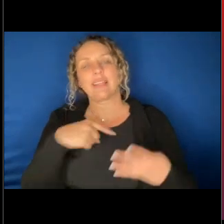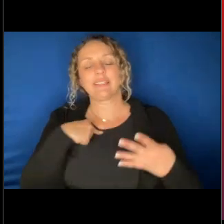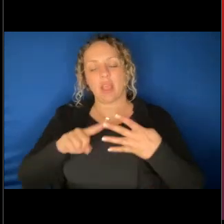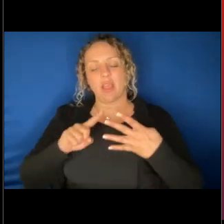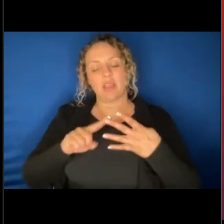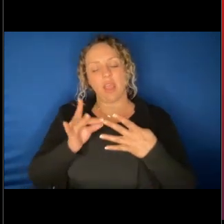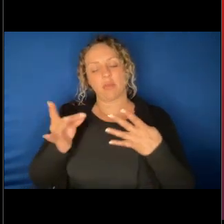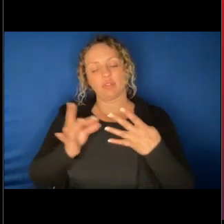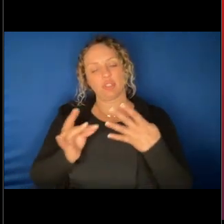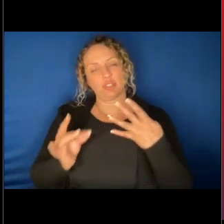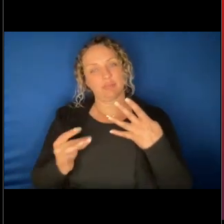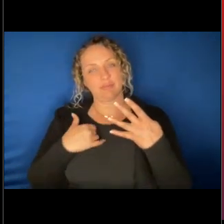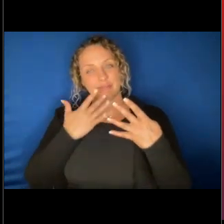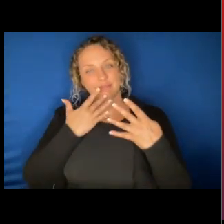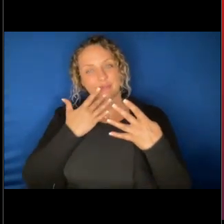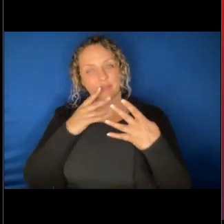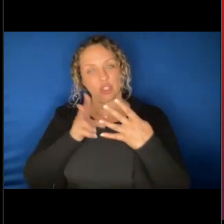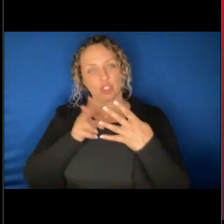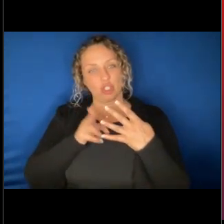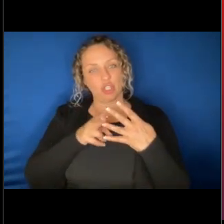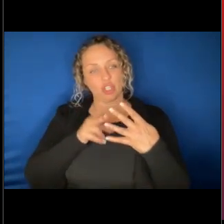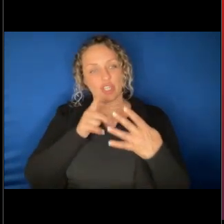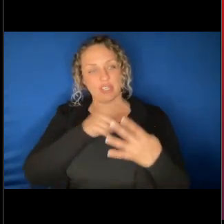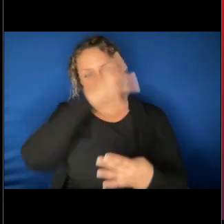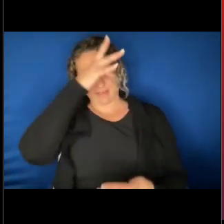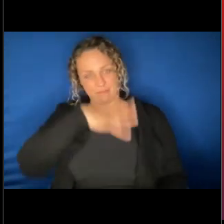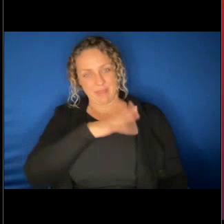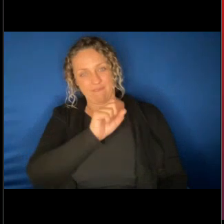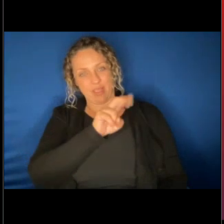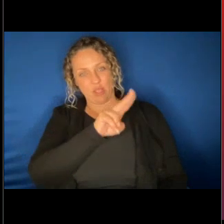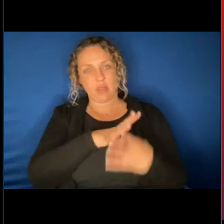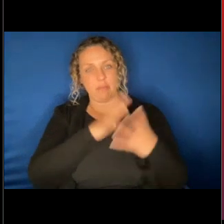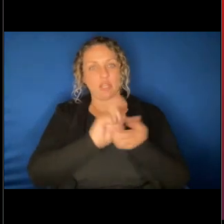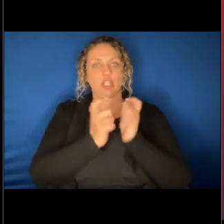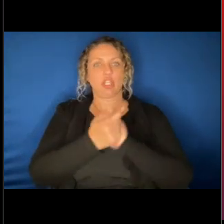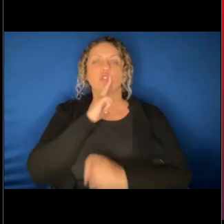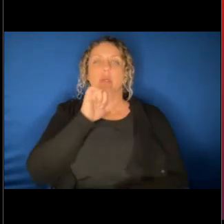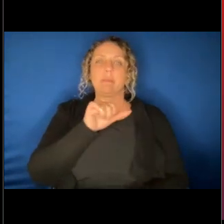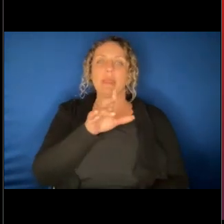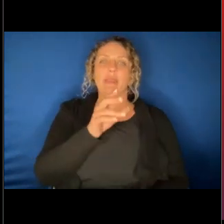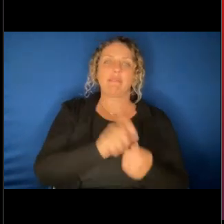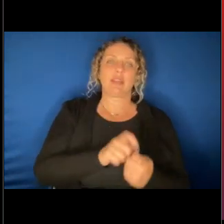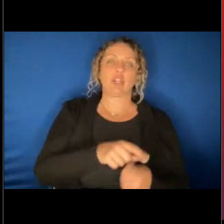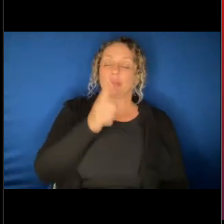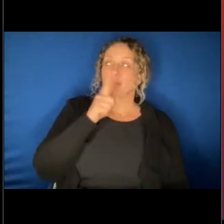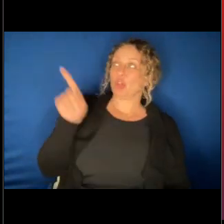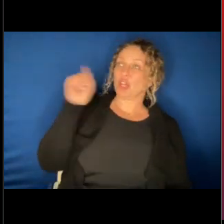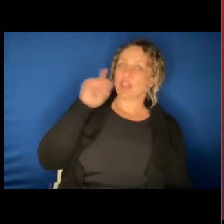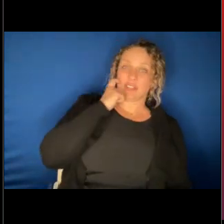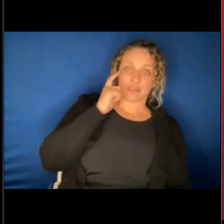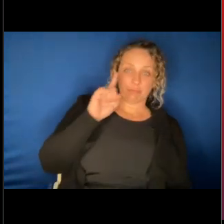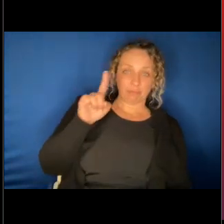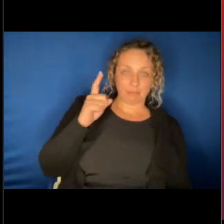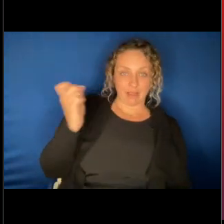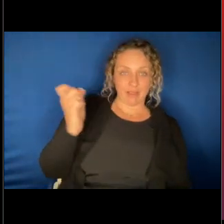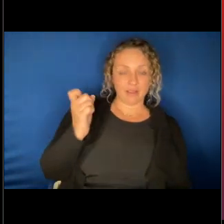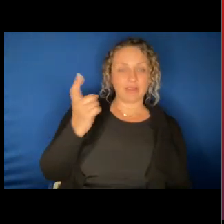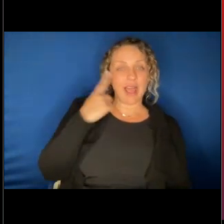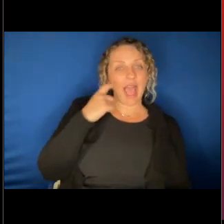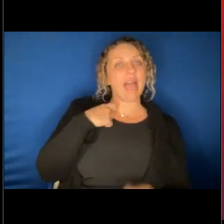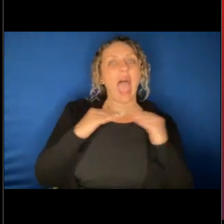option 3. As the esteemed gentleman from FAU said, the amount of change shouldn't be a factor. He put it up there just because. I think